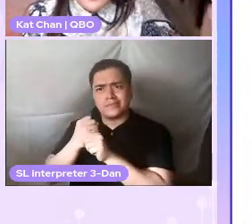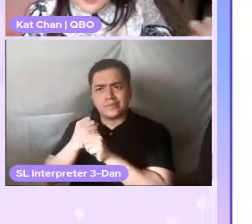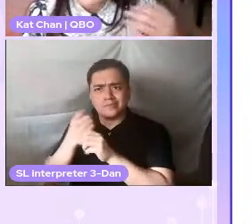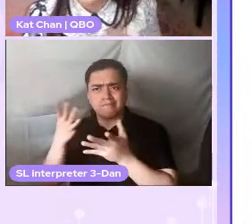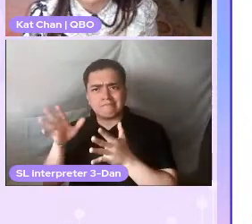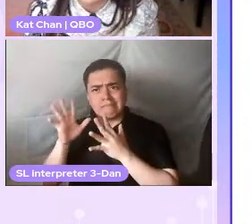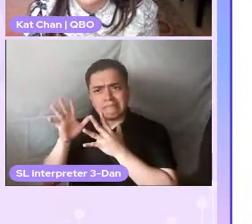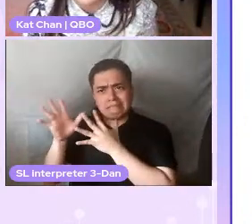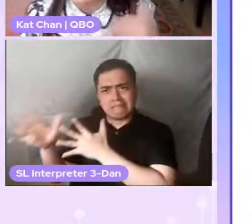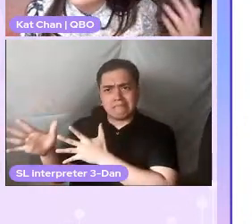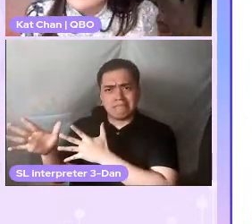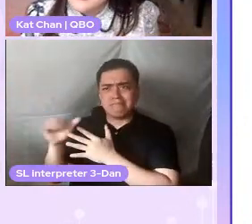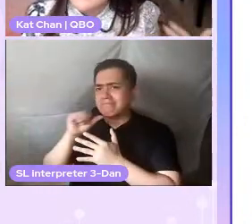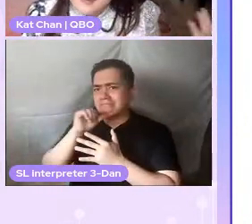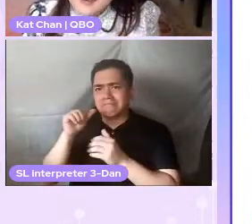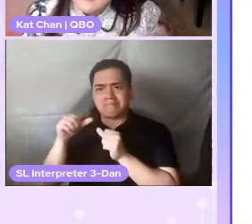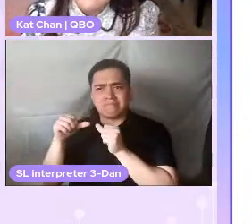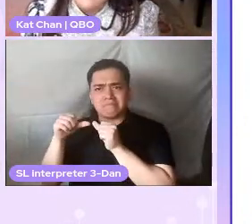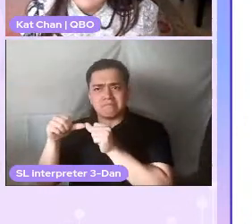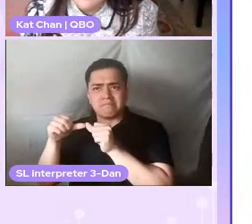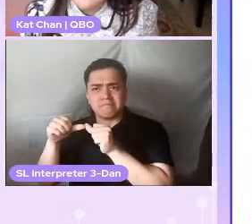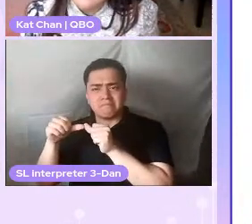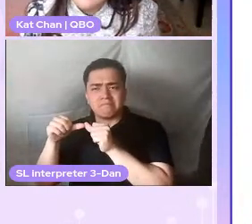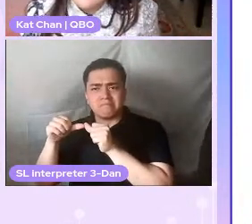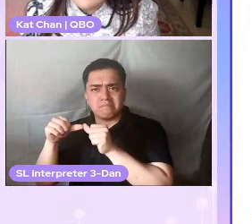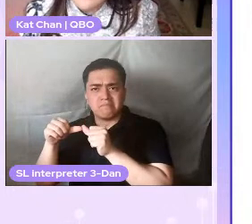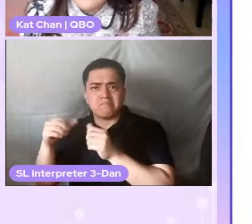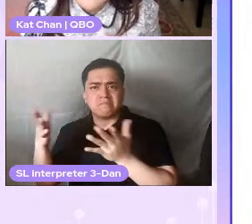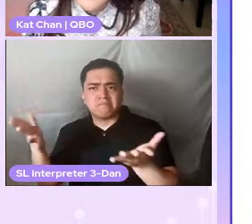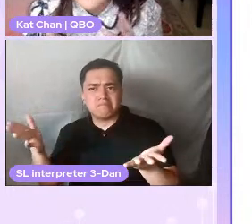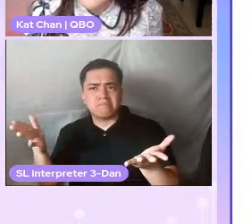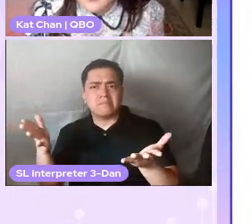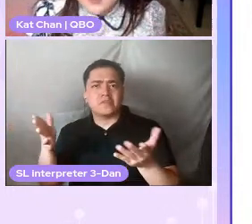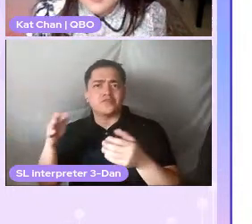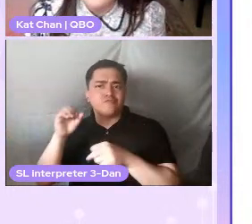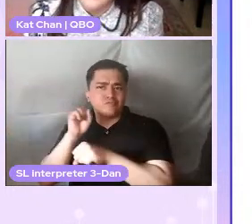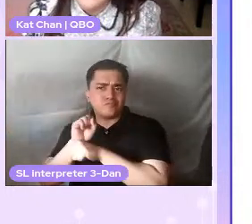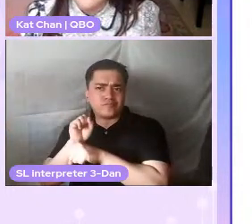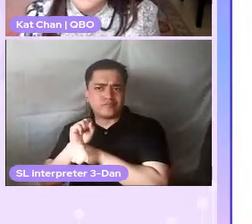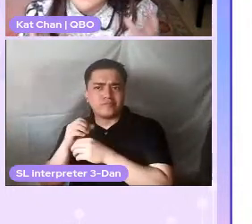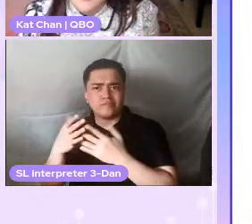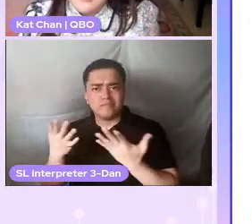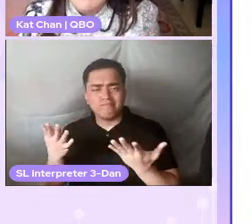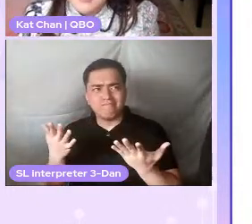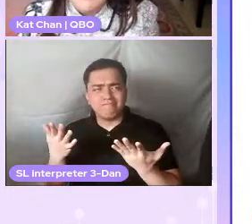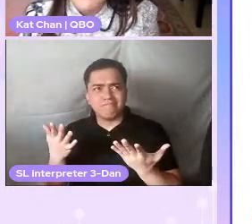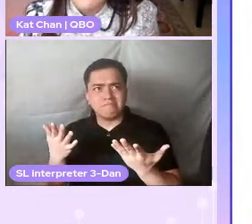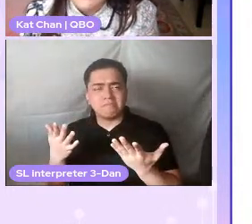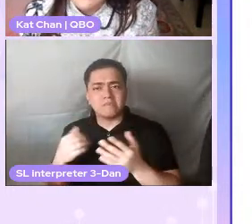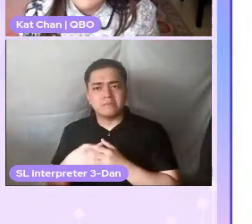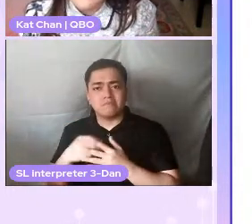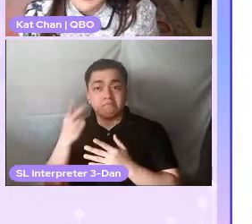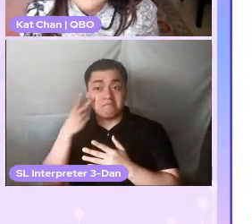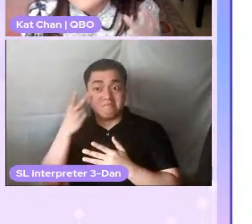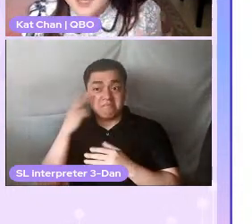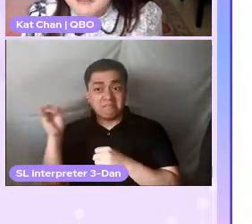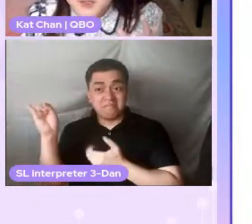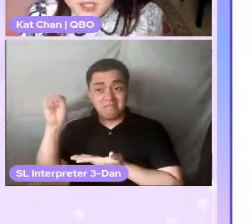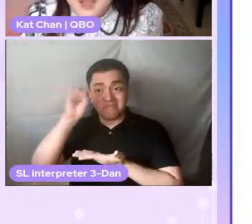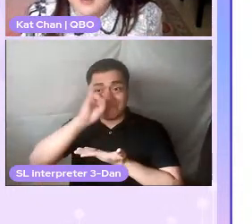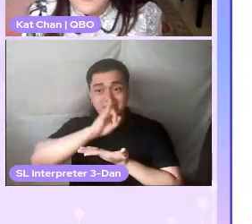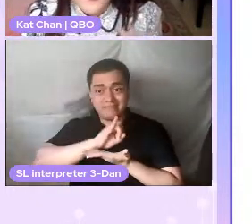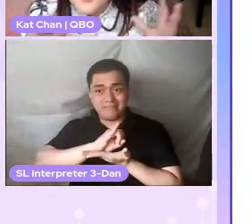continue to pursue like their careers in tech. And it gets even worse, no, when you look at investment. So, you know, less